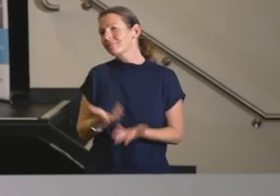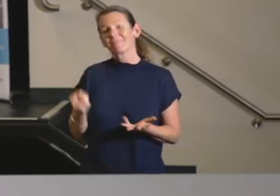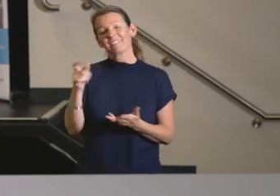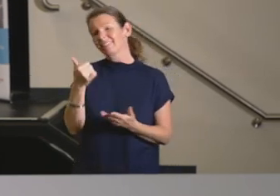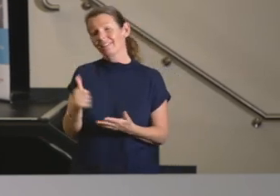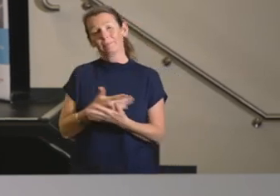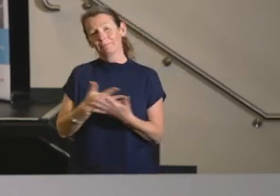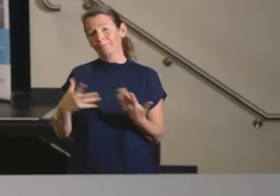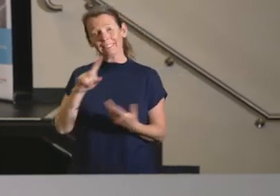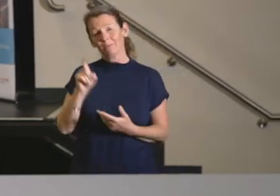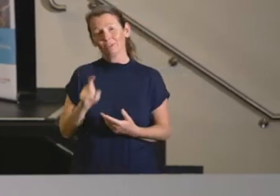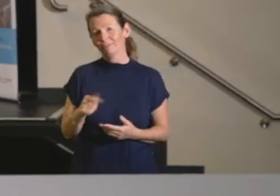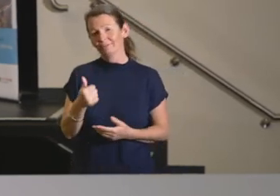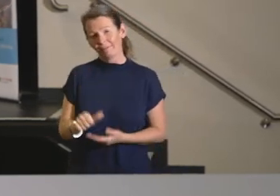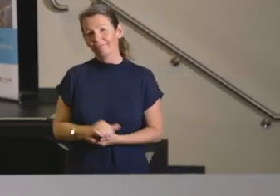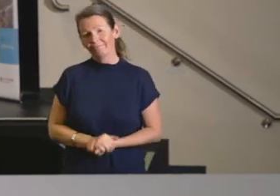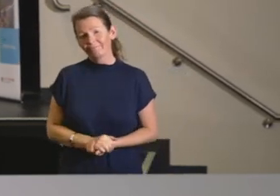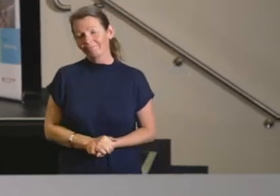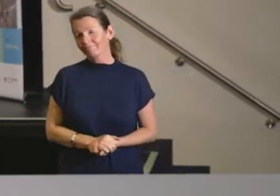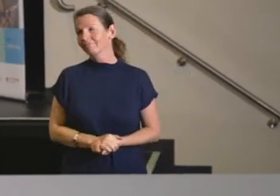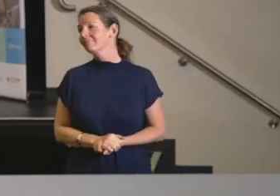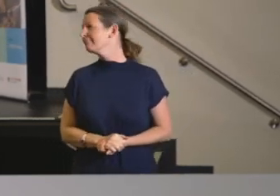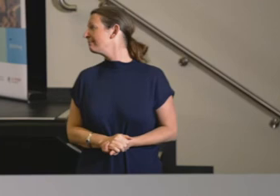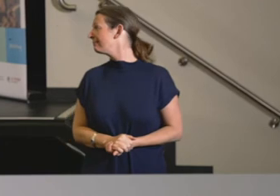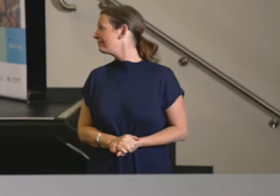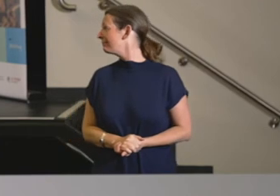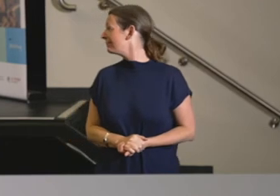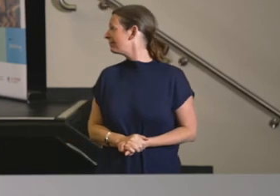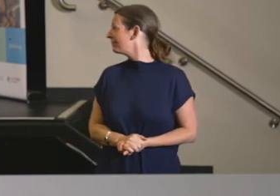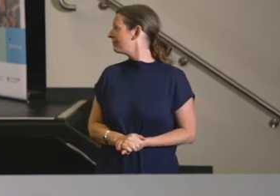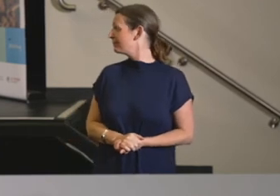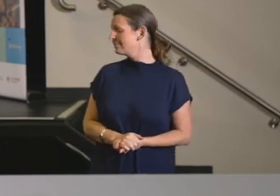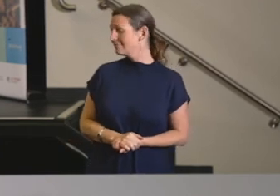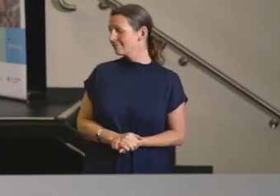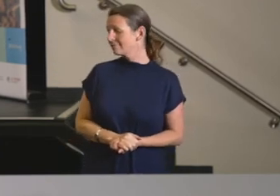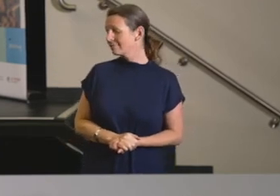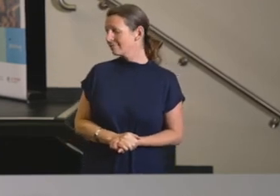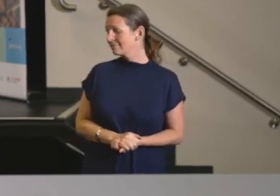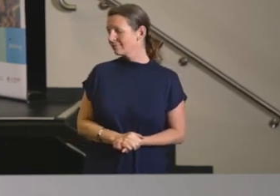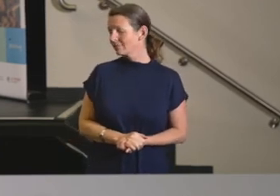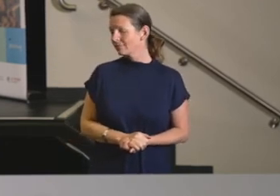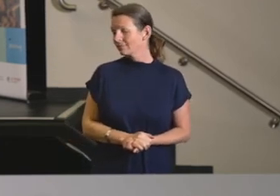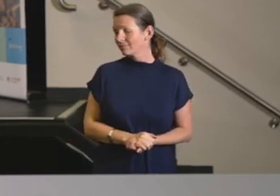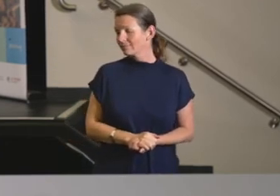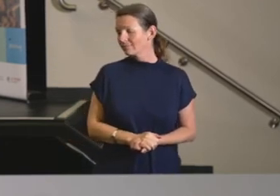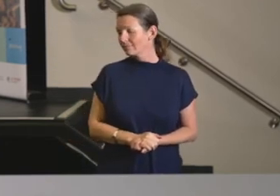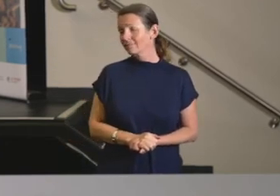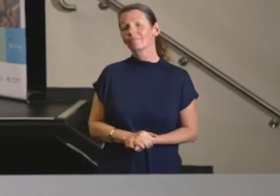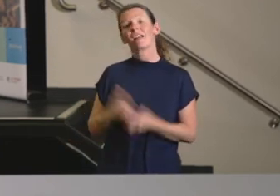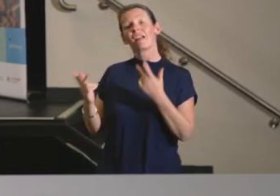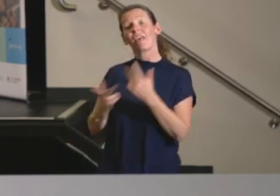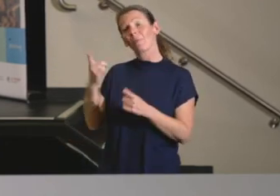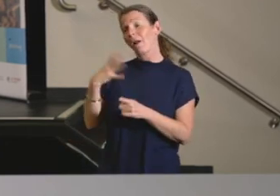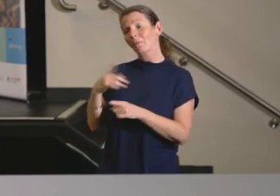a huge question. I think the other point I wanted to make, which was in response to what you raised about